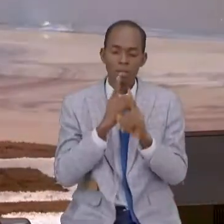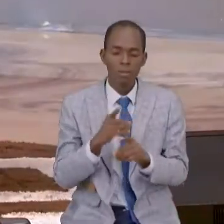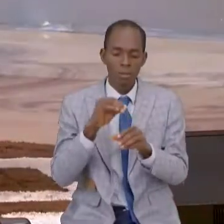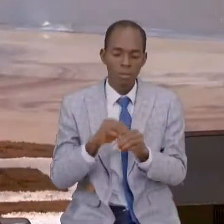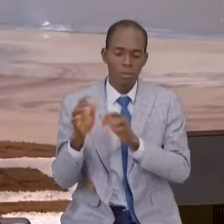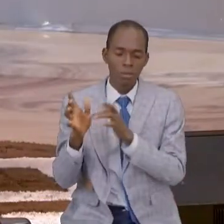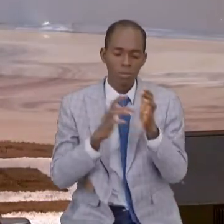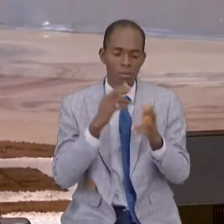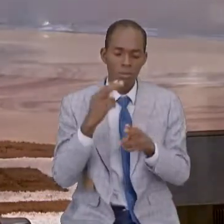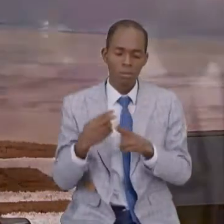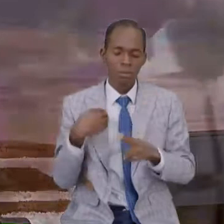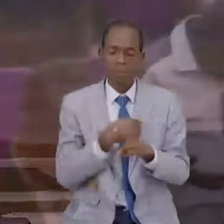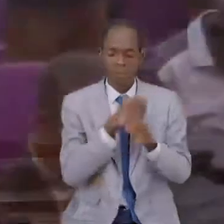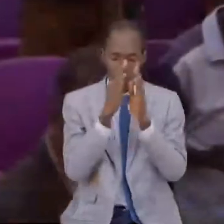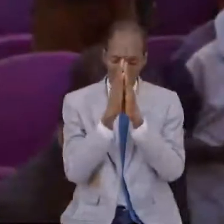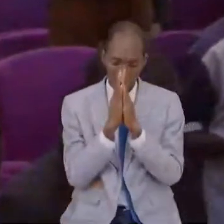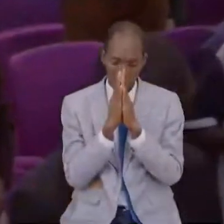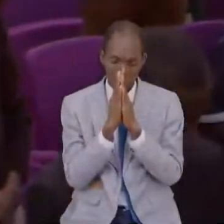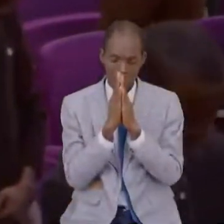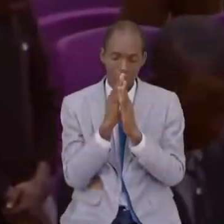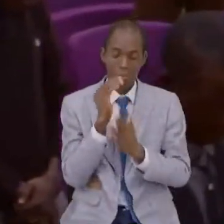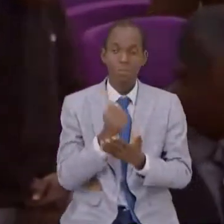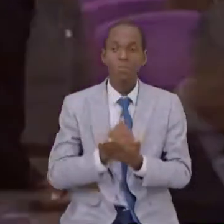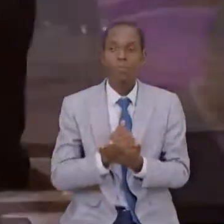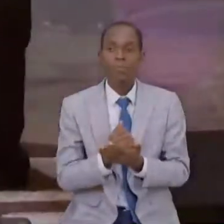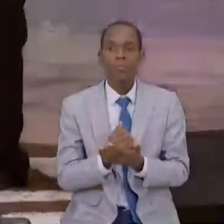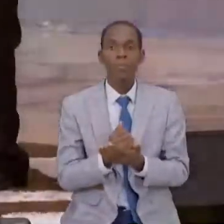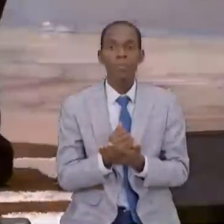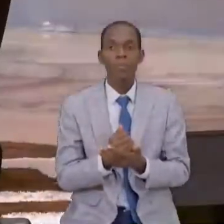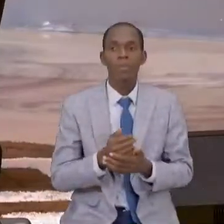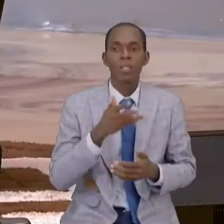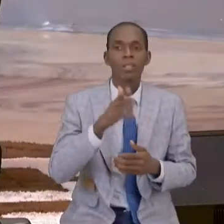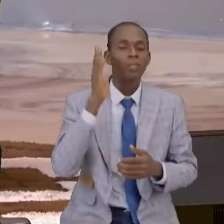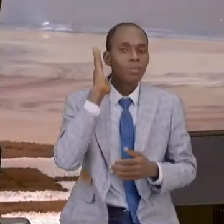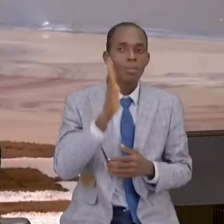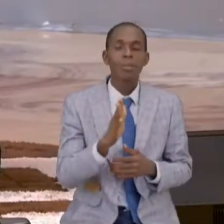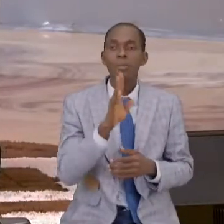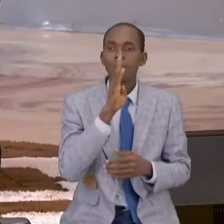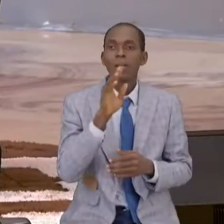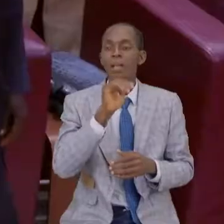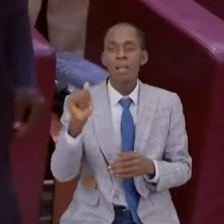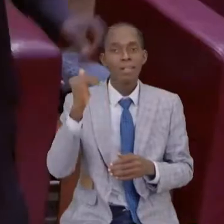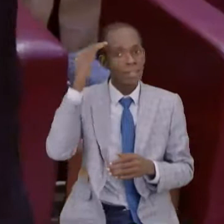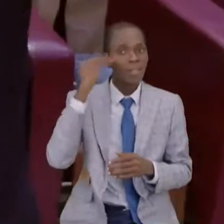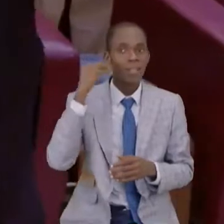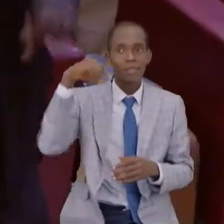Jesus' name we pray. There shall be an headquarters. Amen.